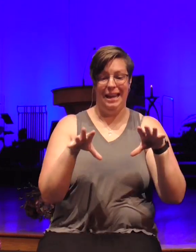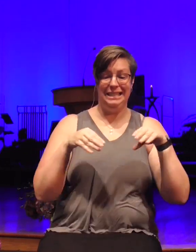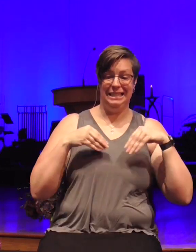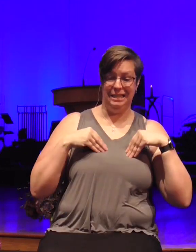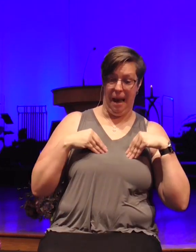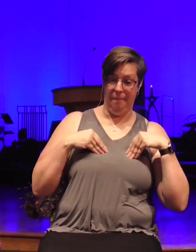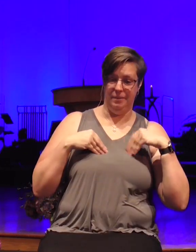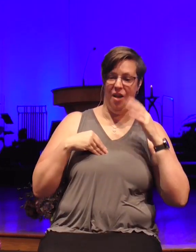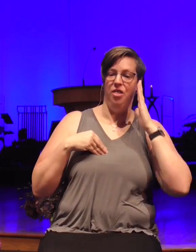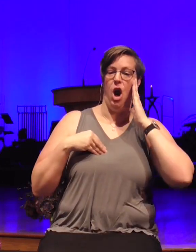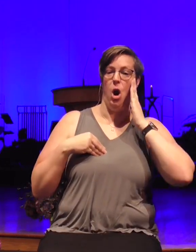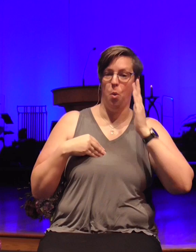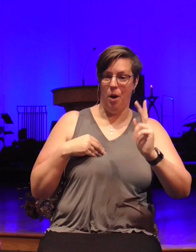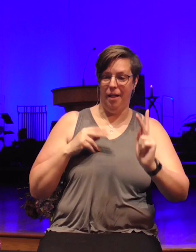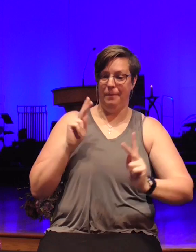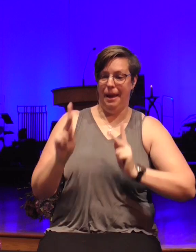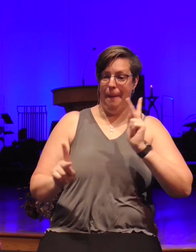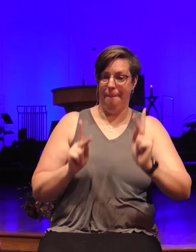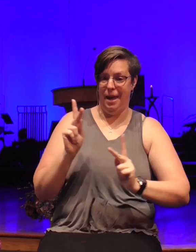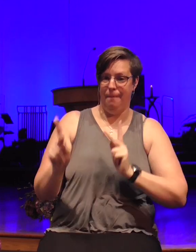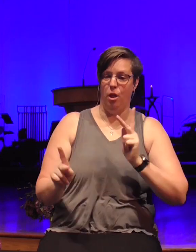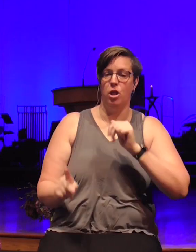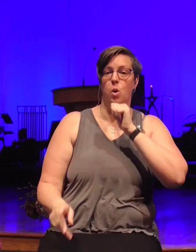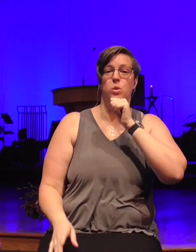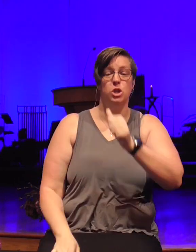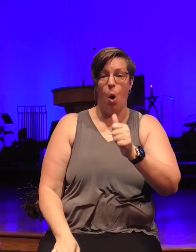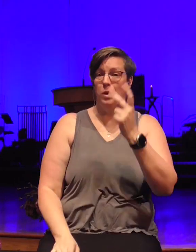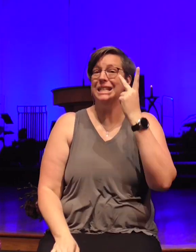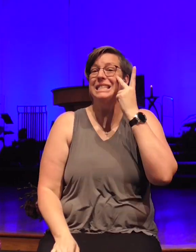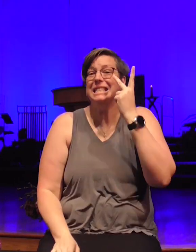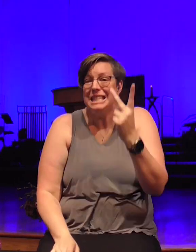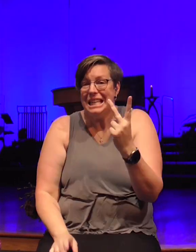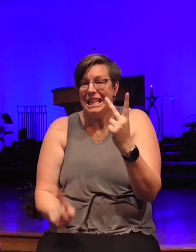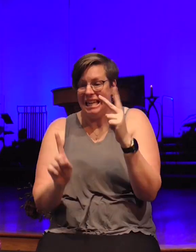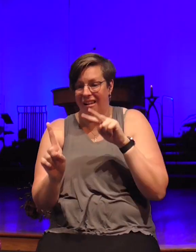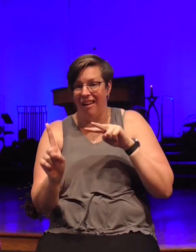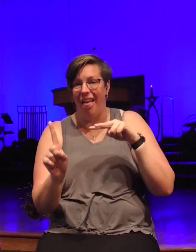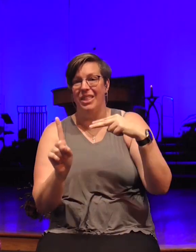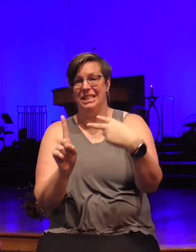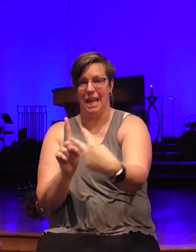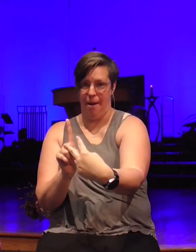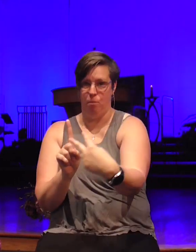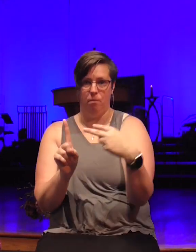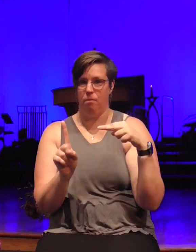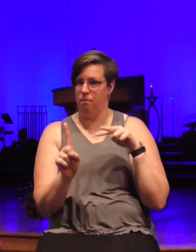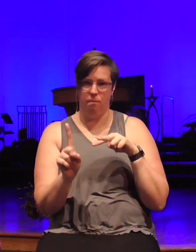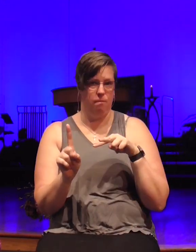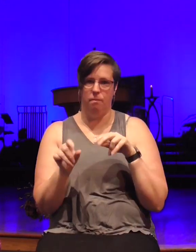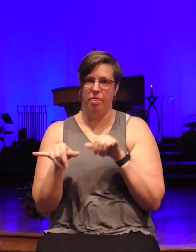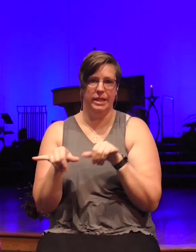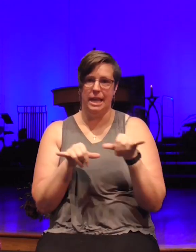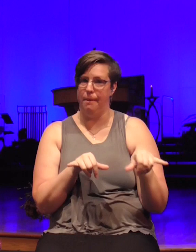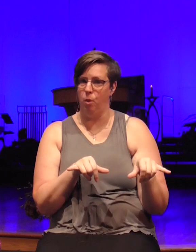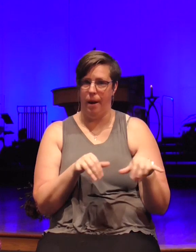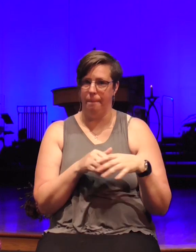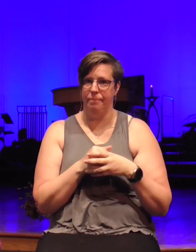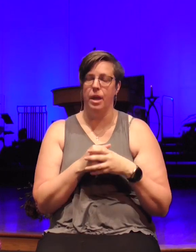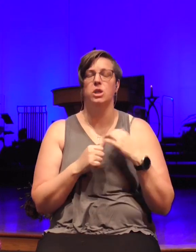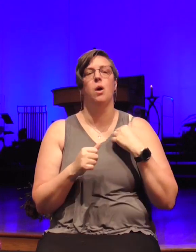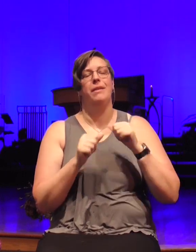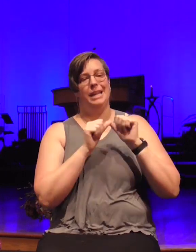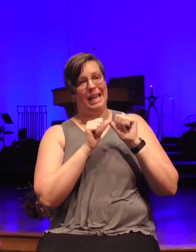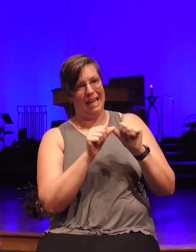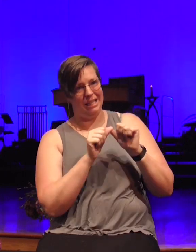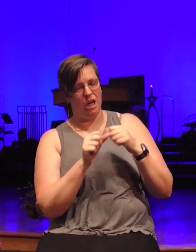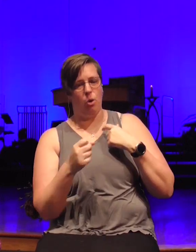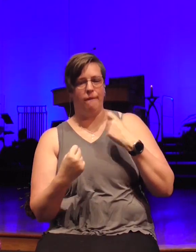that there will be people who don't see it the way I see it, and that I can continue to live my life and be an